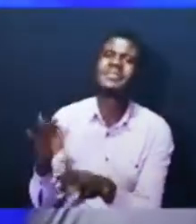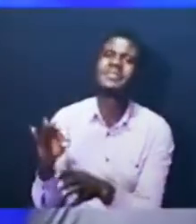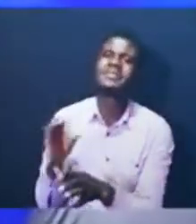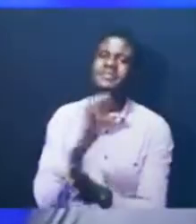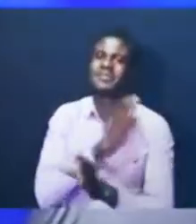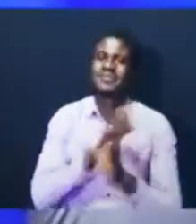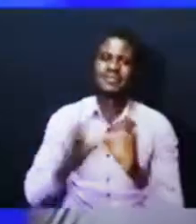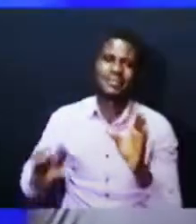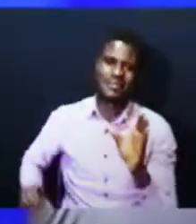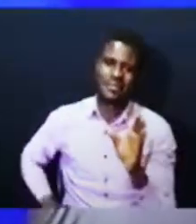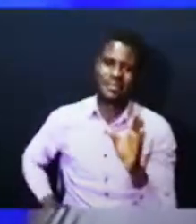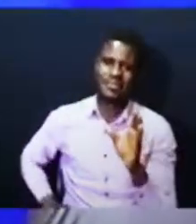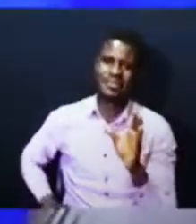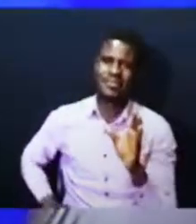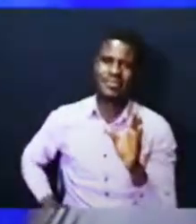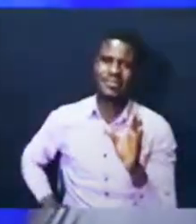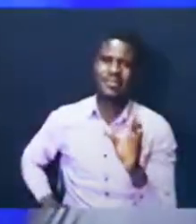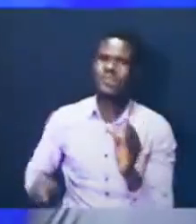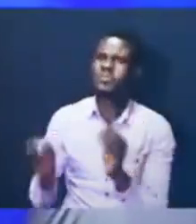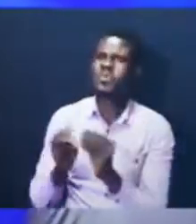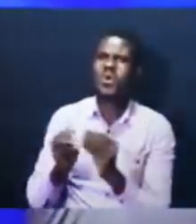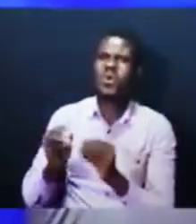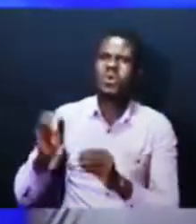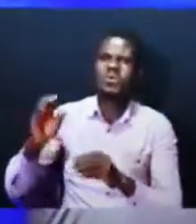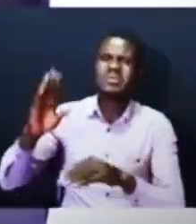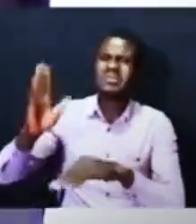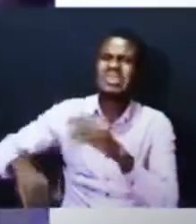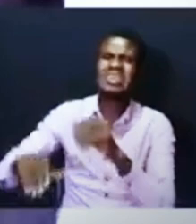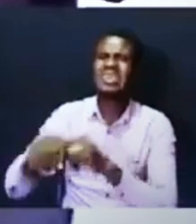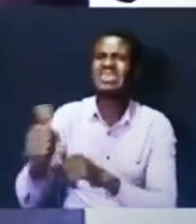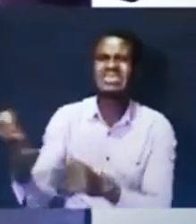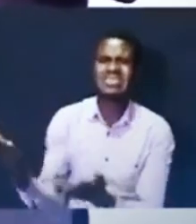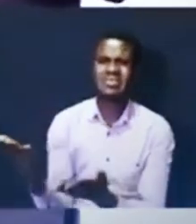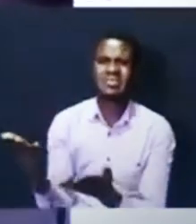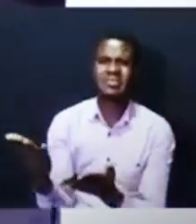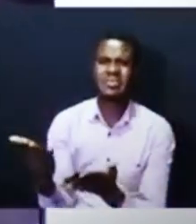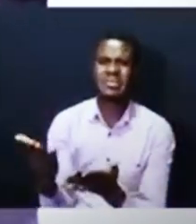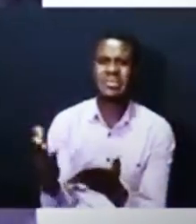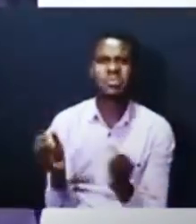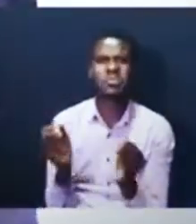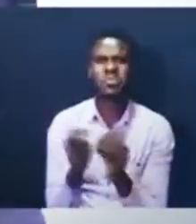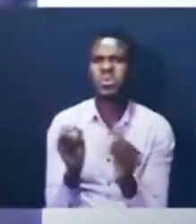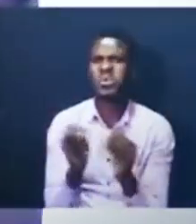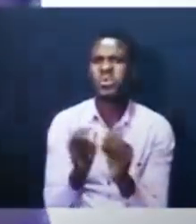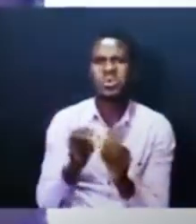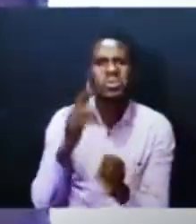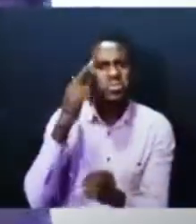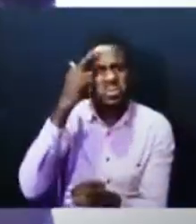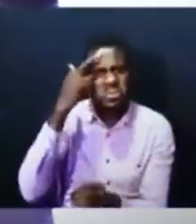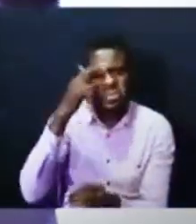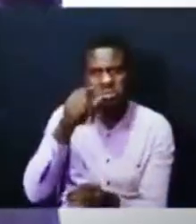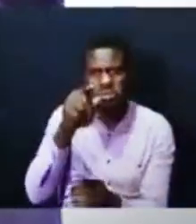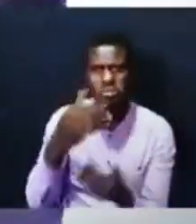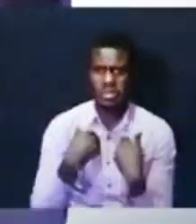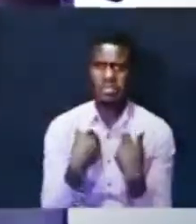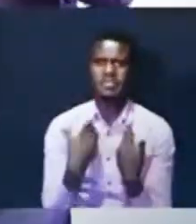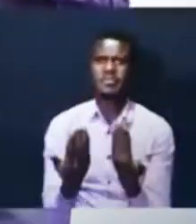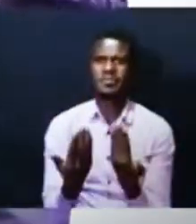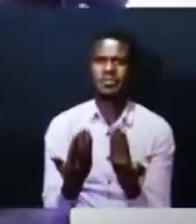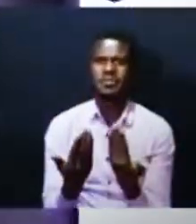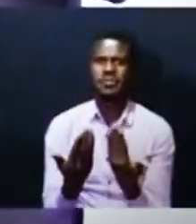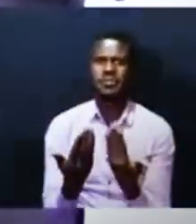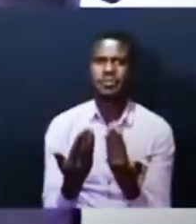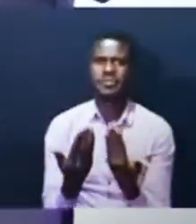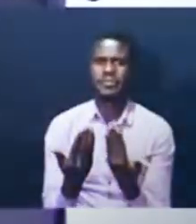atwe Christo din ne hu ni nku. More than anything else. Echen adip. There are so many reasons you have.